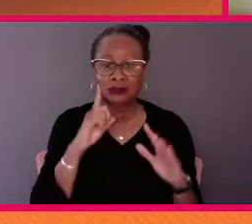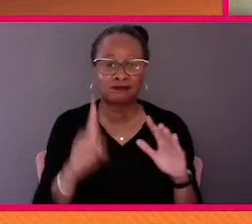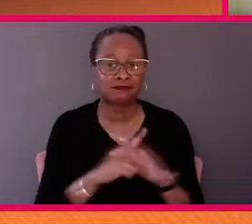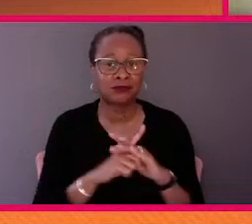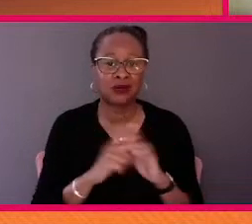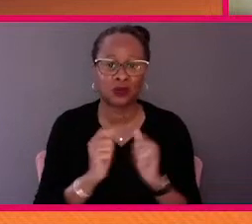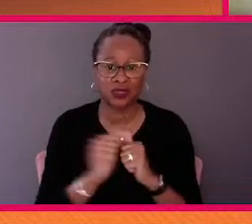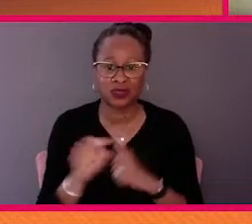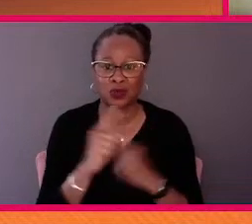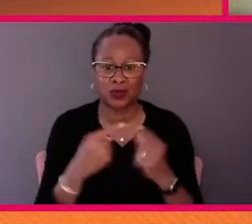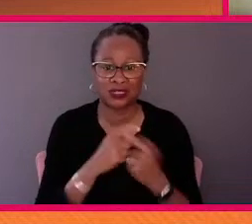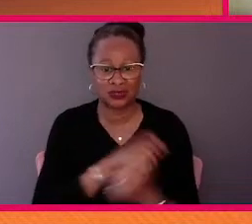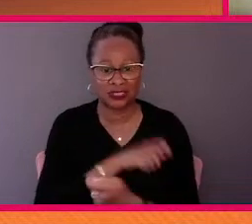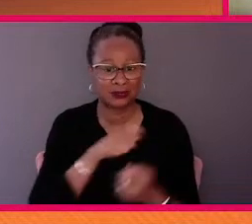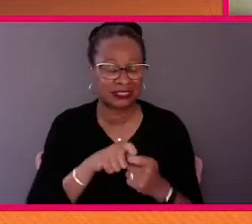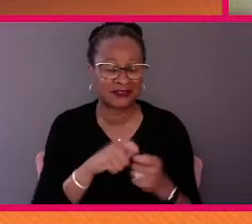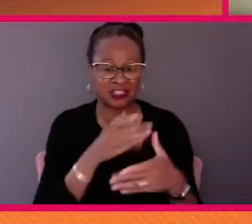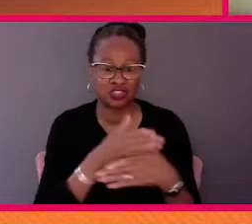telling AAPI stories?